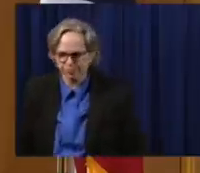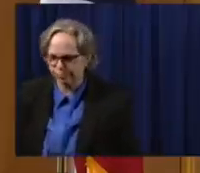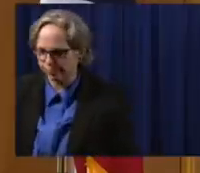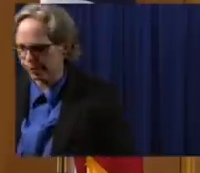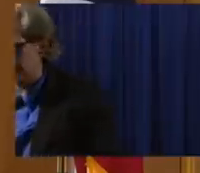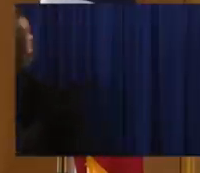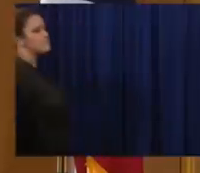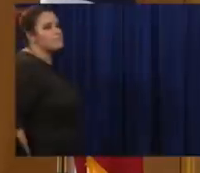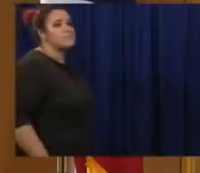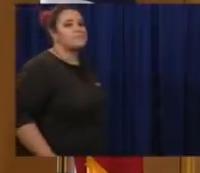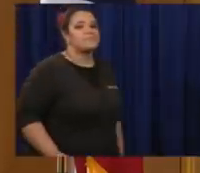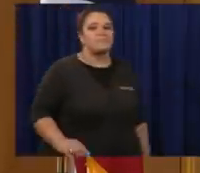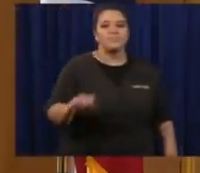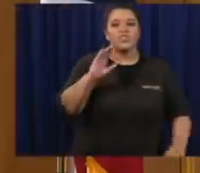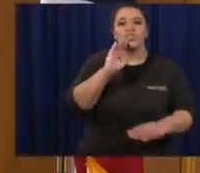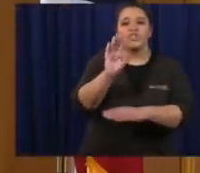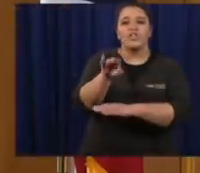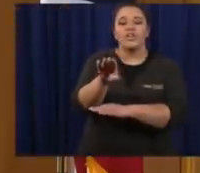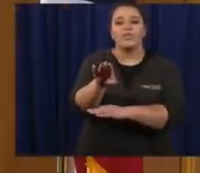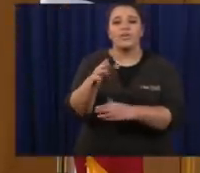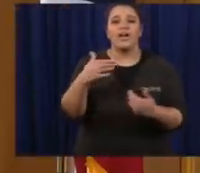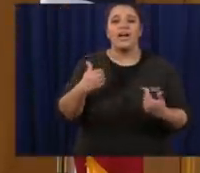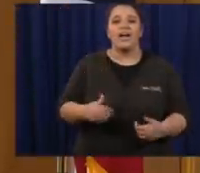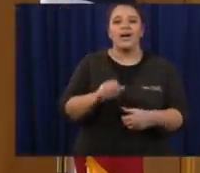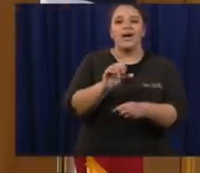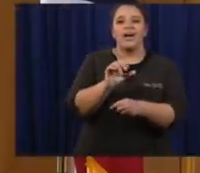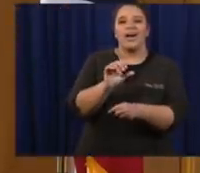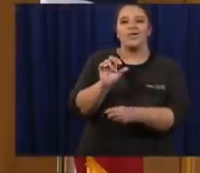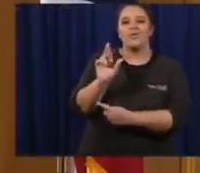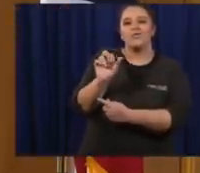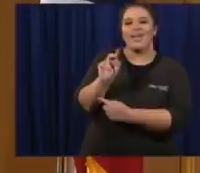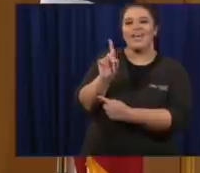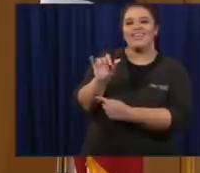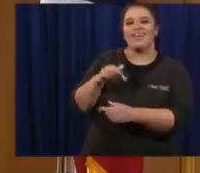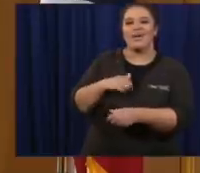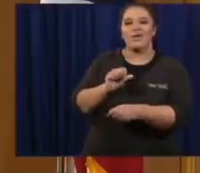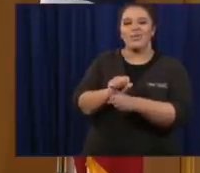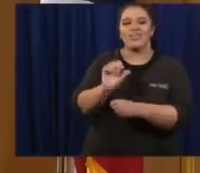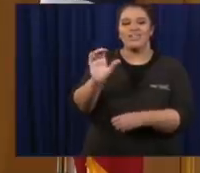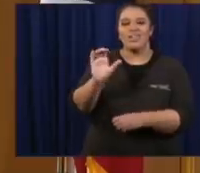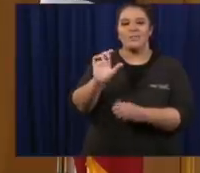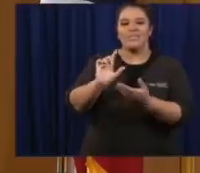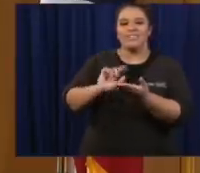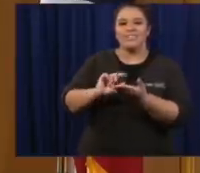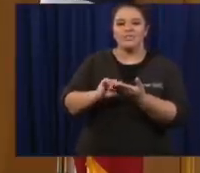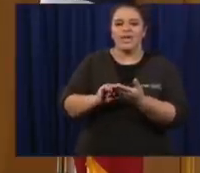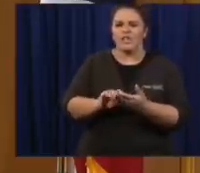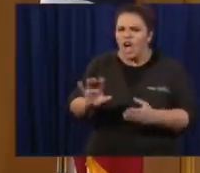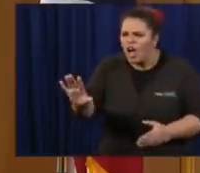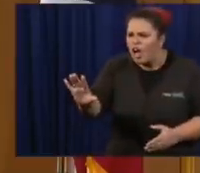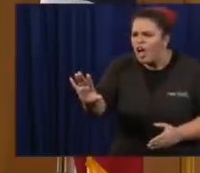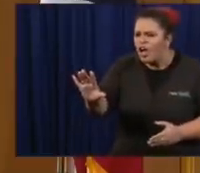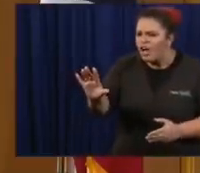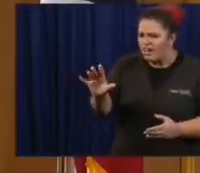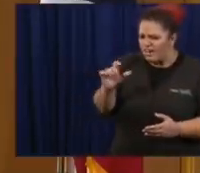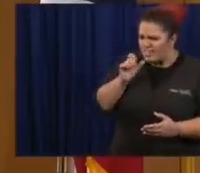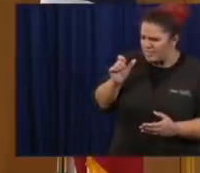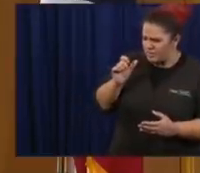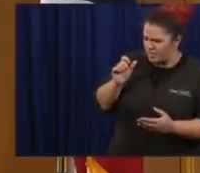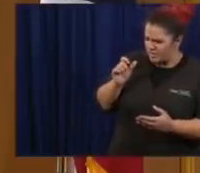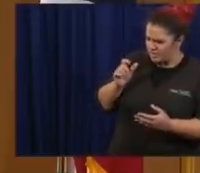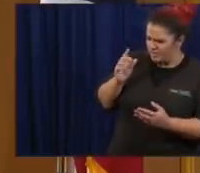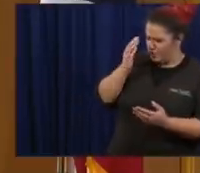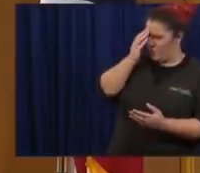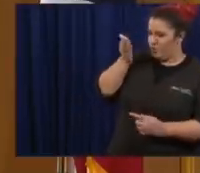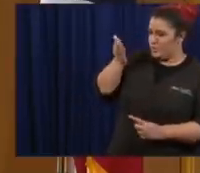Randy Ludlow with the Columbus Dispatch. Randy, I almost didn't recognize you. This is a new, you have a hat. What kind of hat do you have on there? This is, I